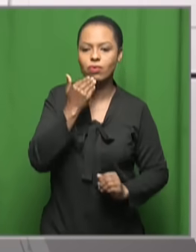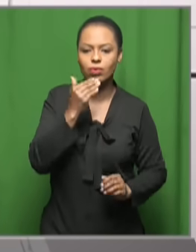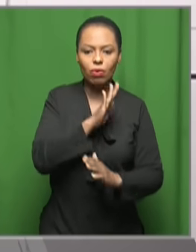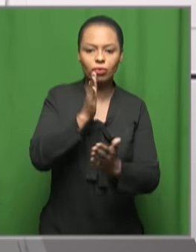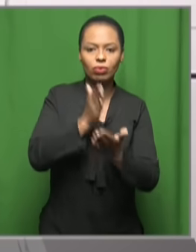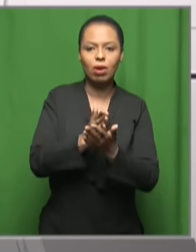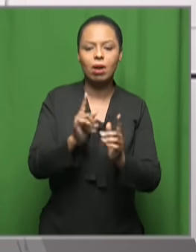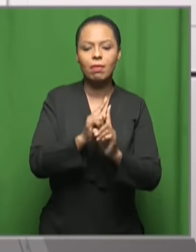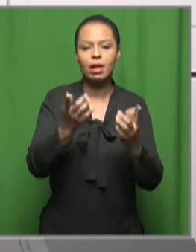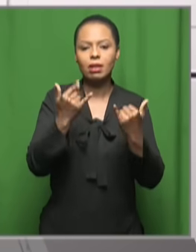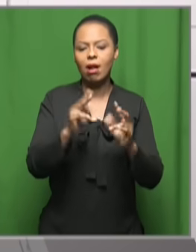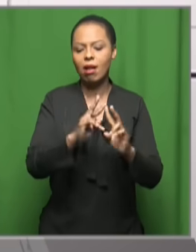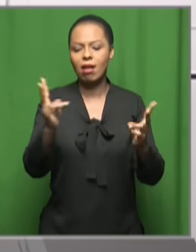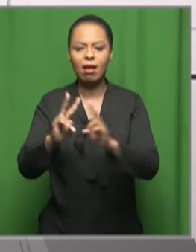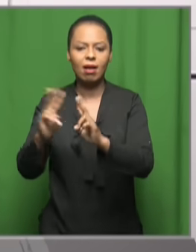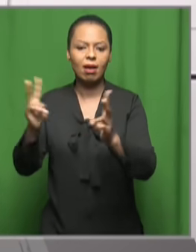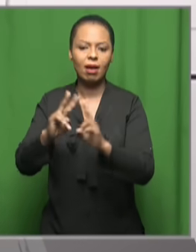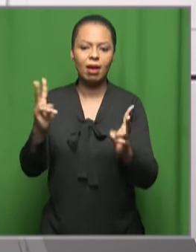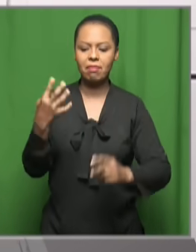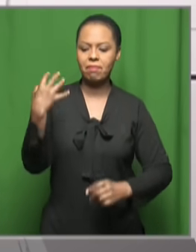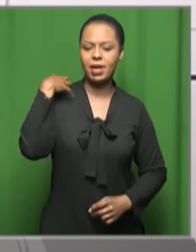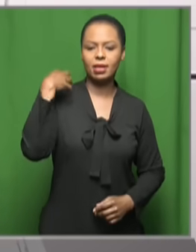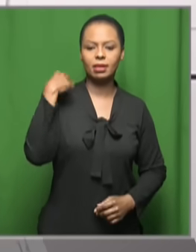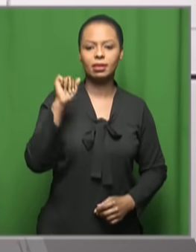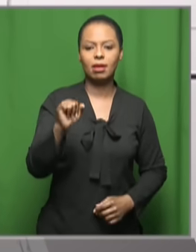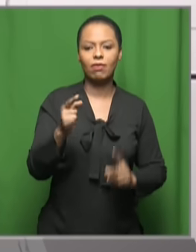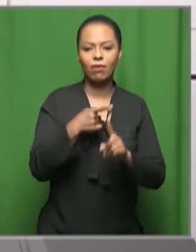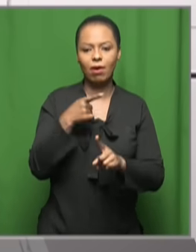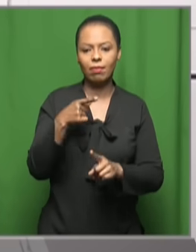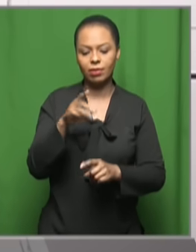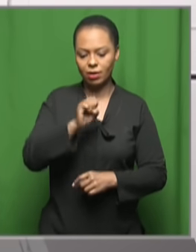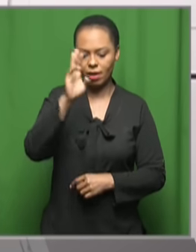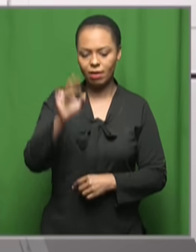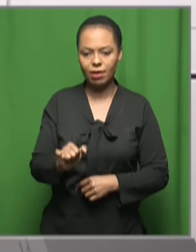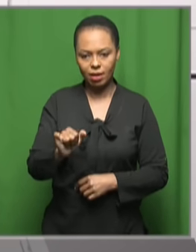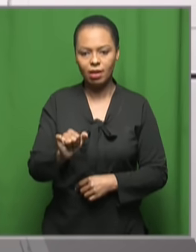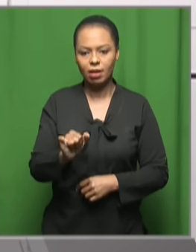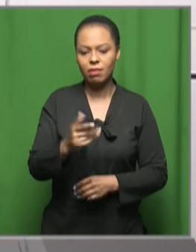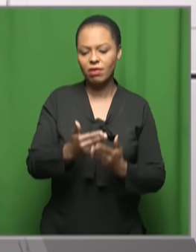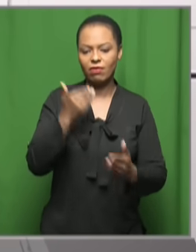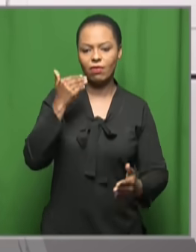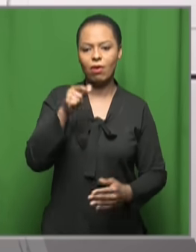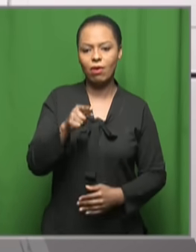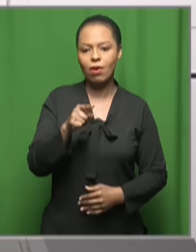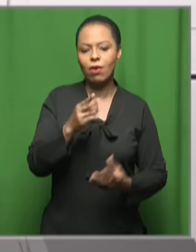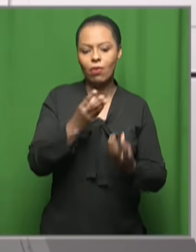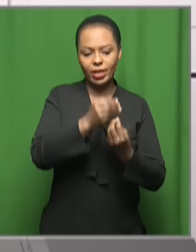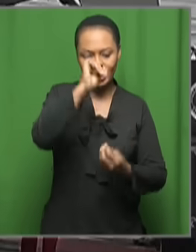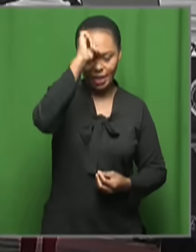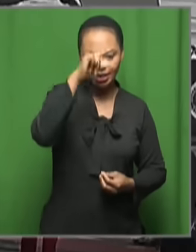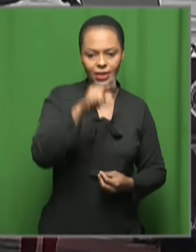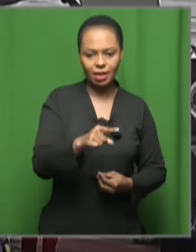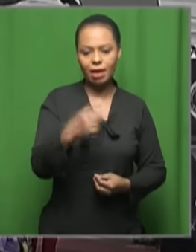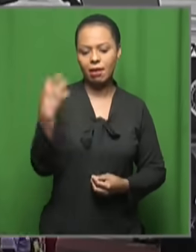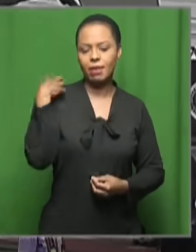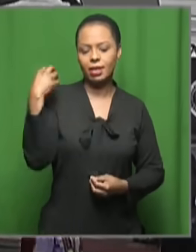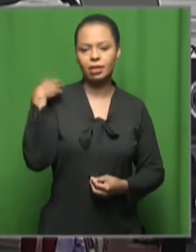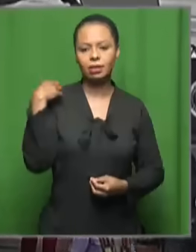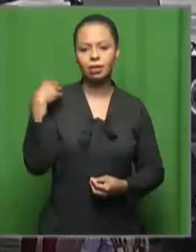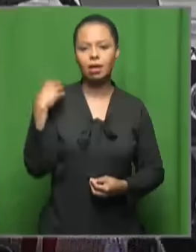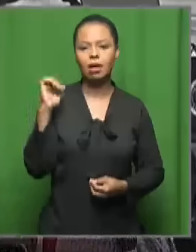we've been seeing various cabinet members meeting some of those. I saw earlier on with India, for instance.